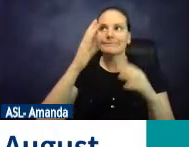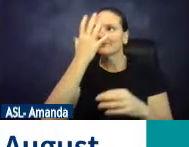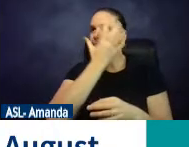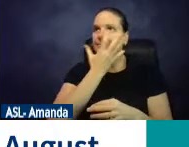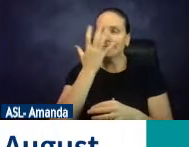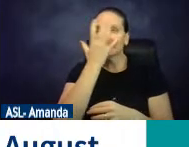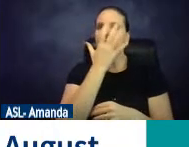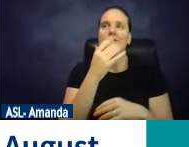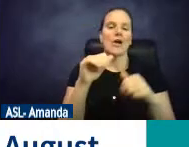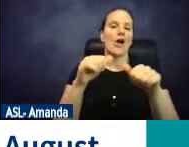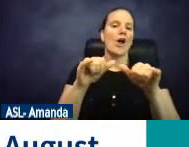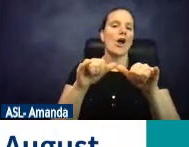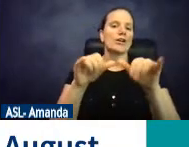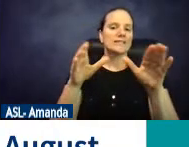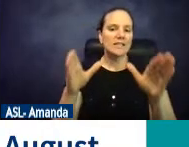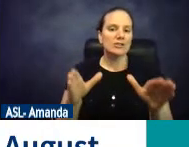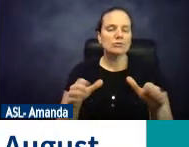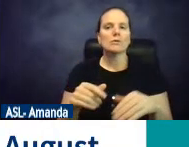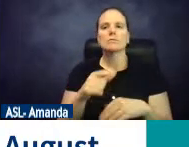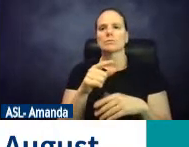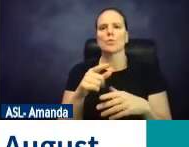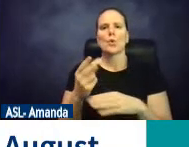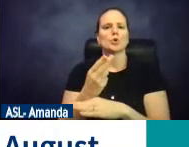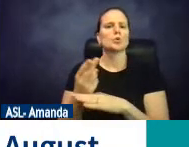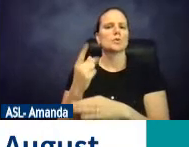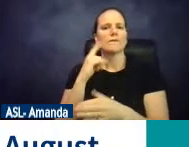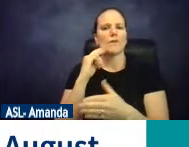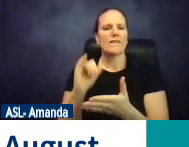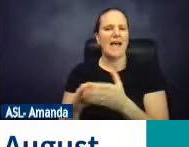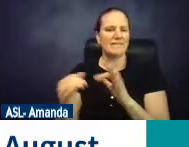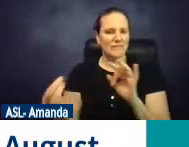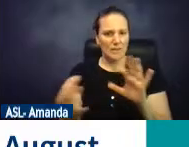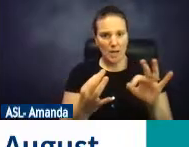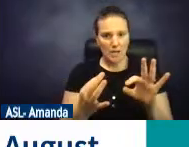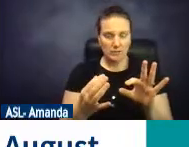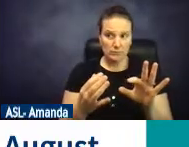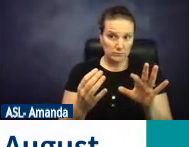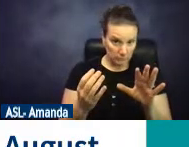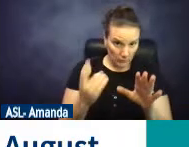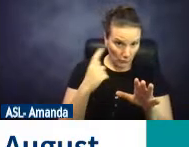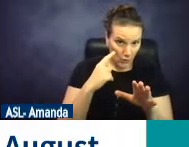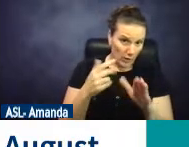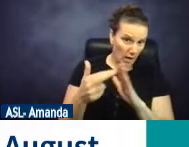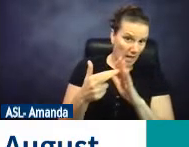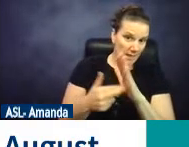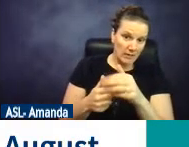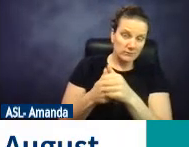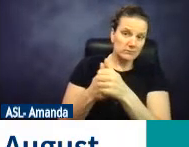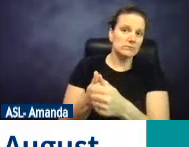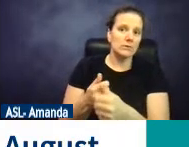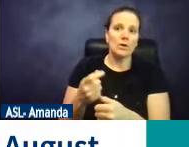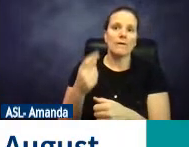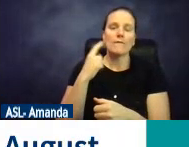that feedback to inform the guidelines as we develop our design and construction